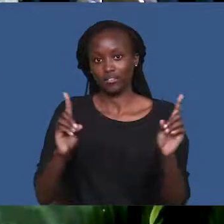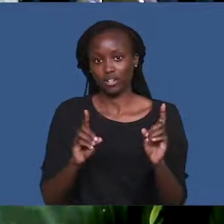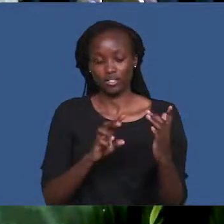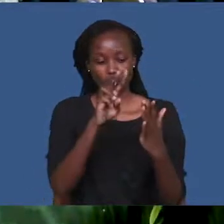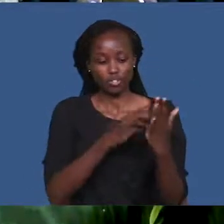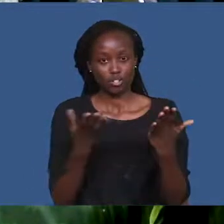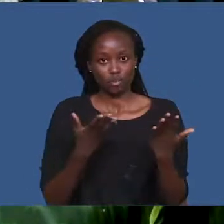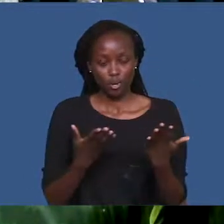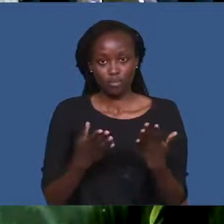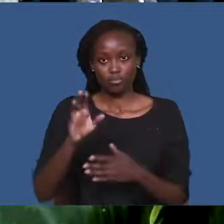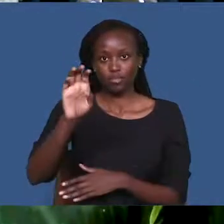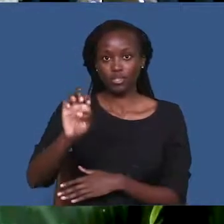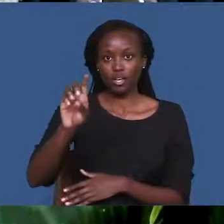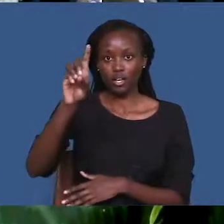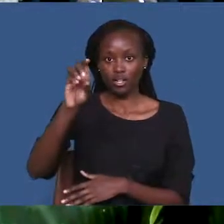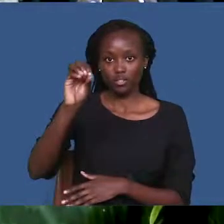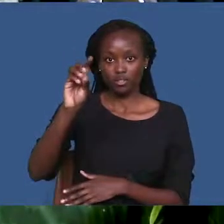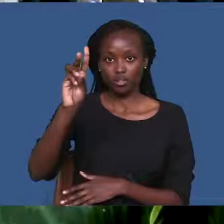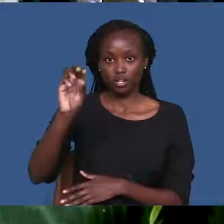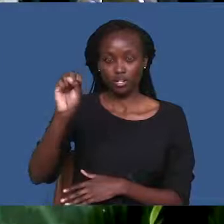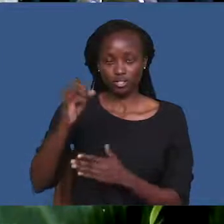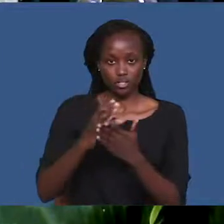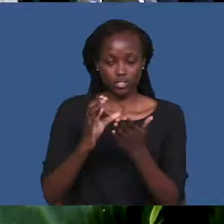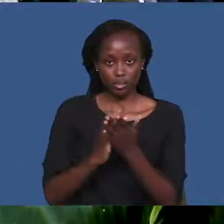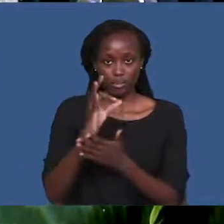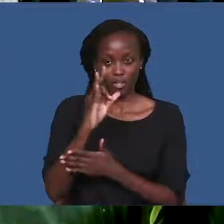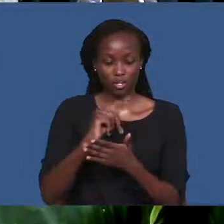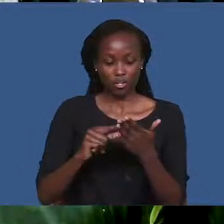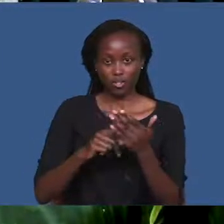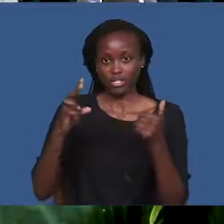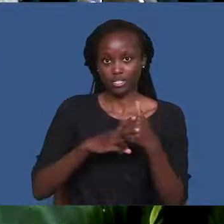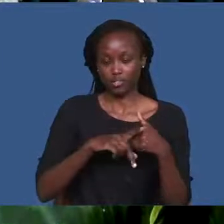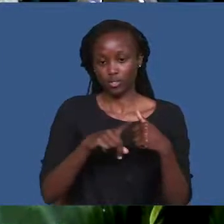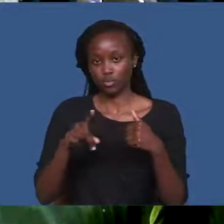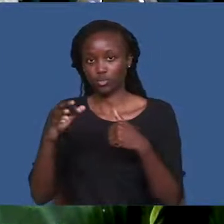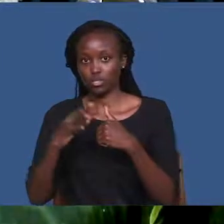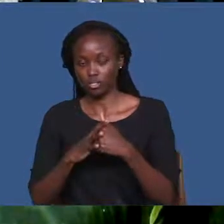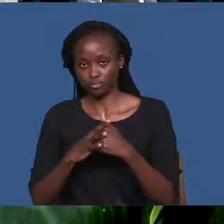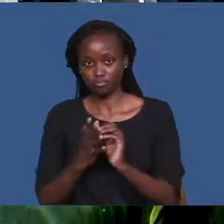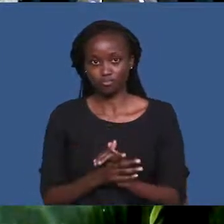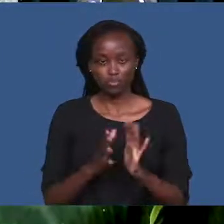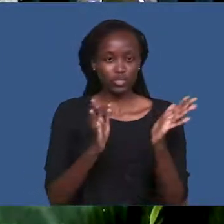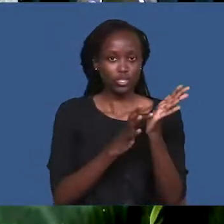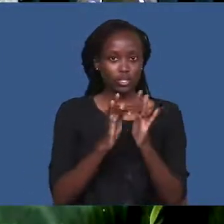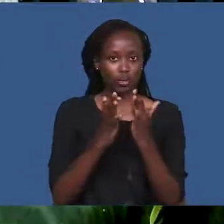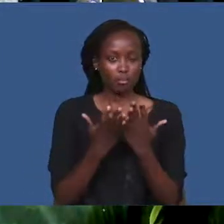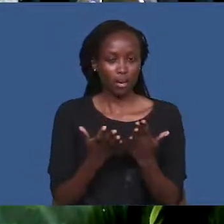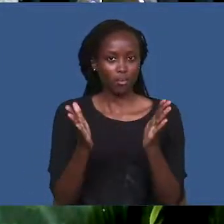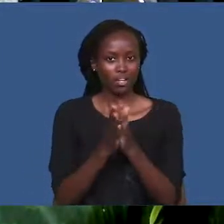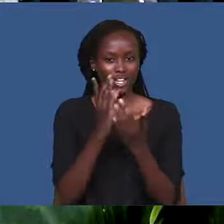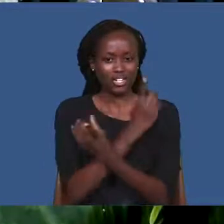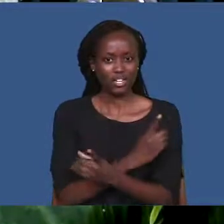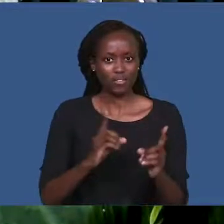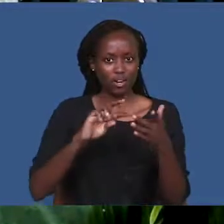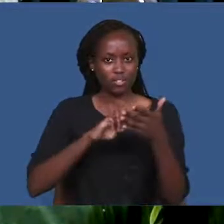3, 7 and 8. And the Bible basically means the word and the deliverance. What does the word do to